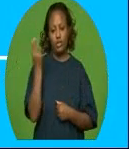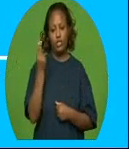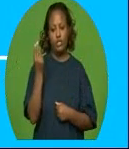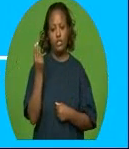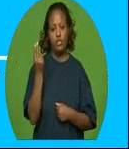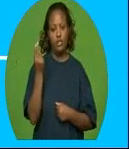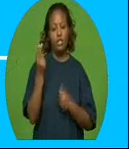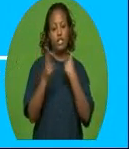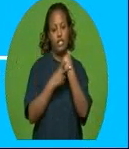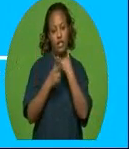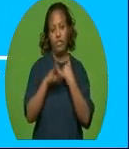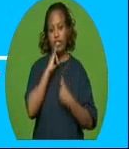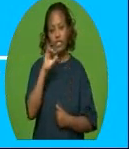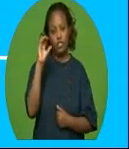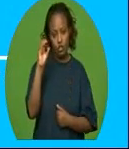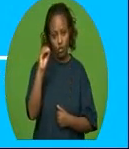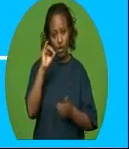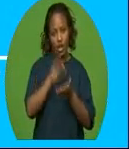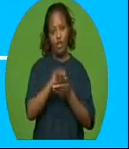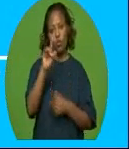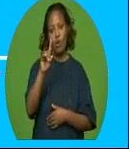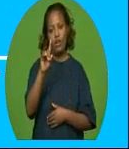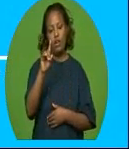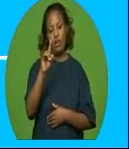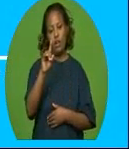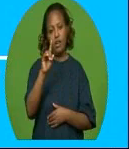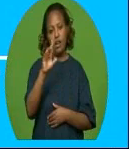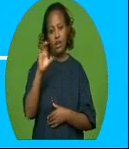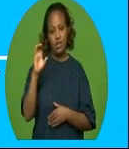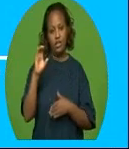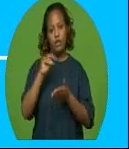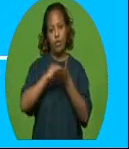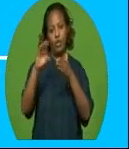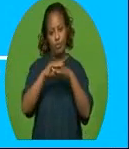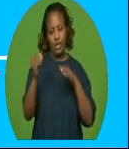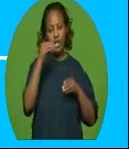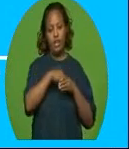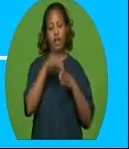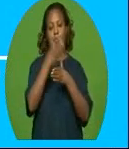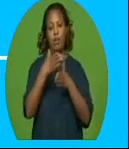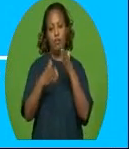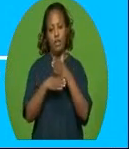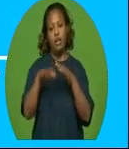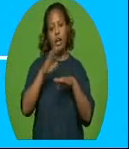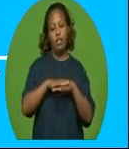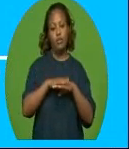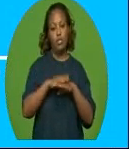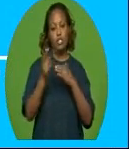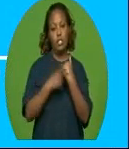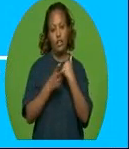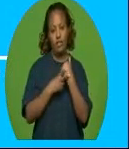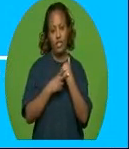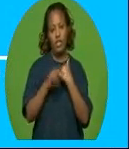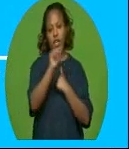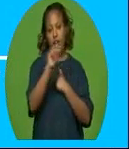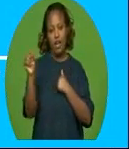consumption. Saving is zero at 100 million birr income level, at which